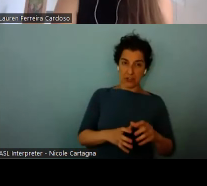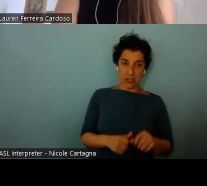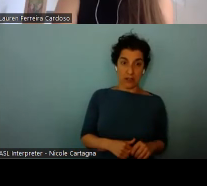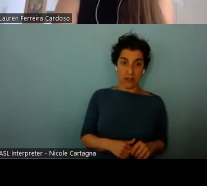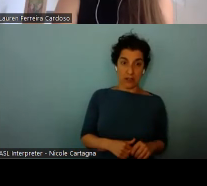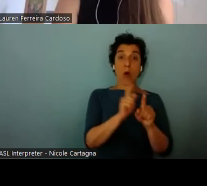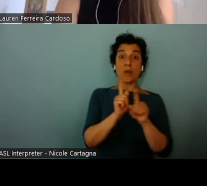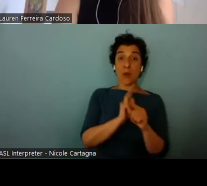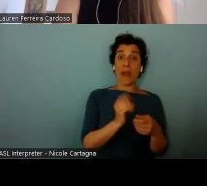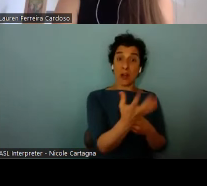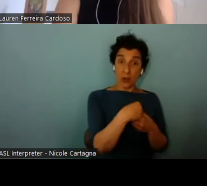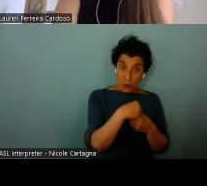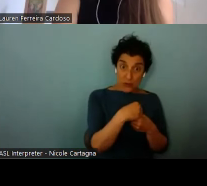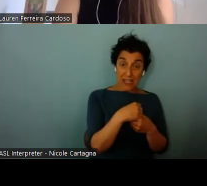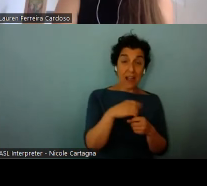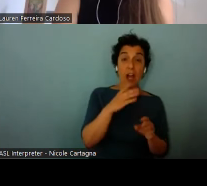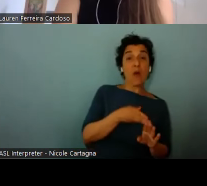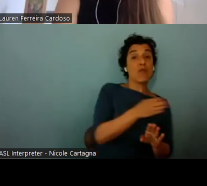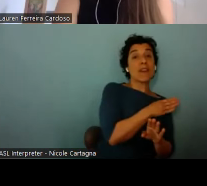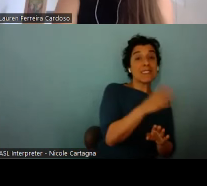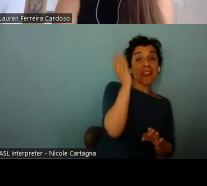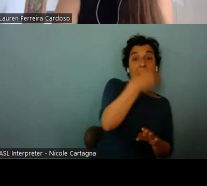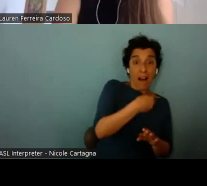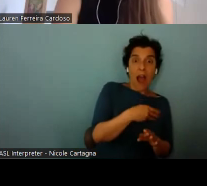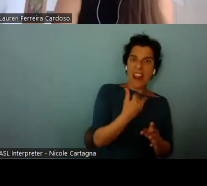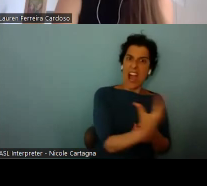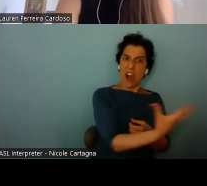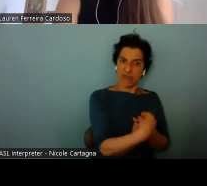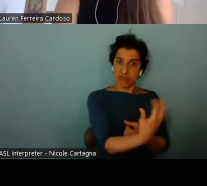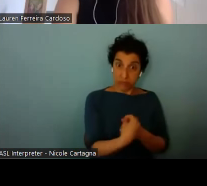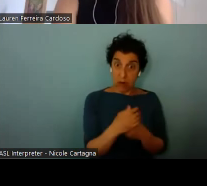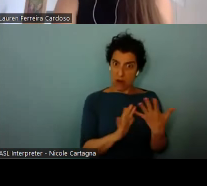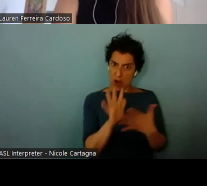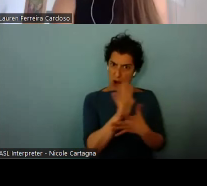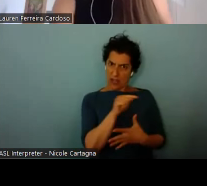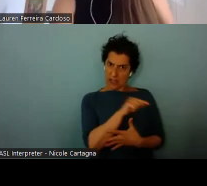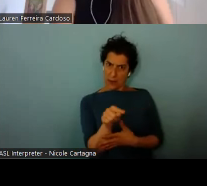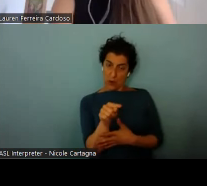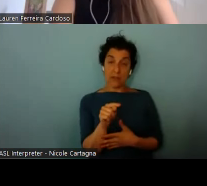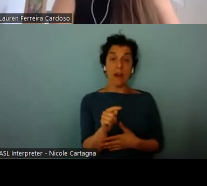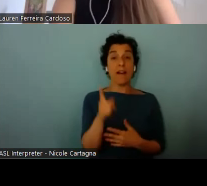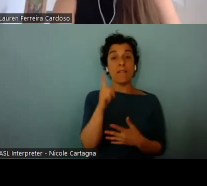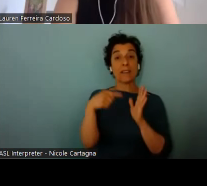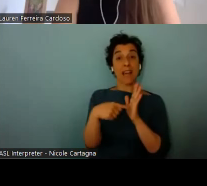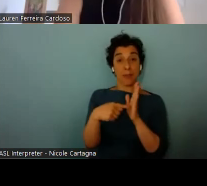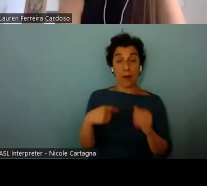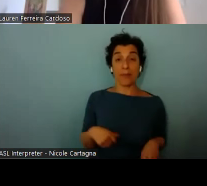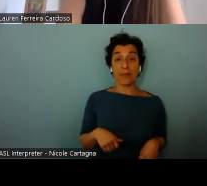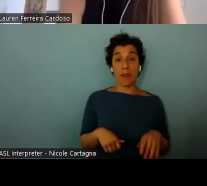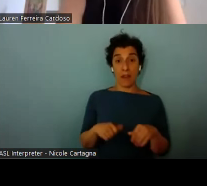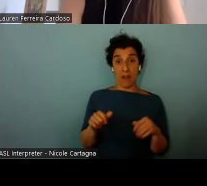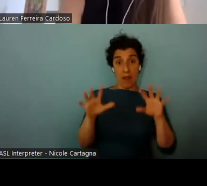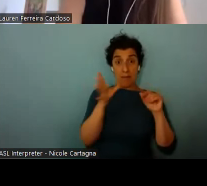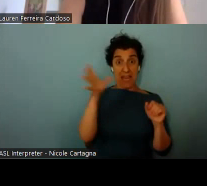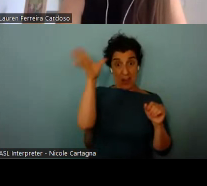prioritized the inclusion of previously invisible populations. So for example, one of the things we were able to say is 48% of